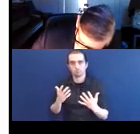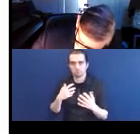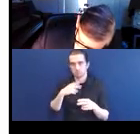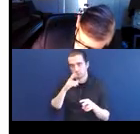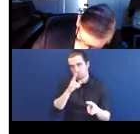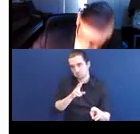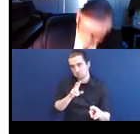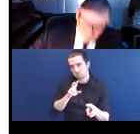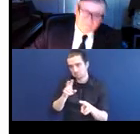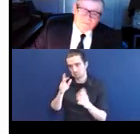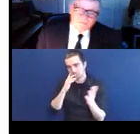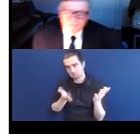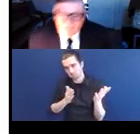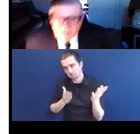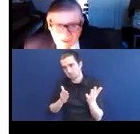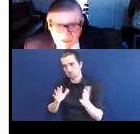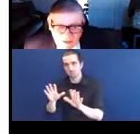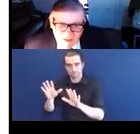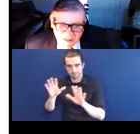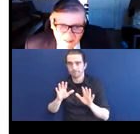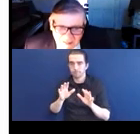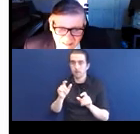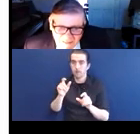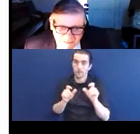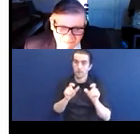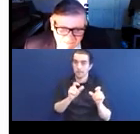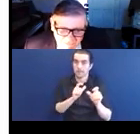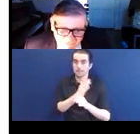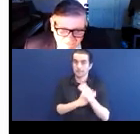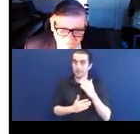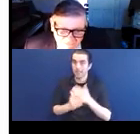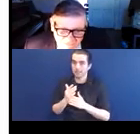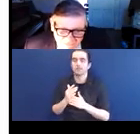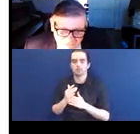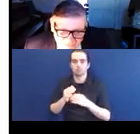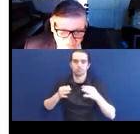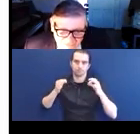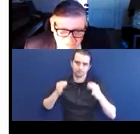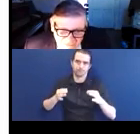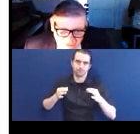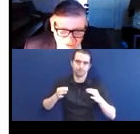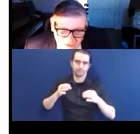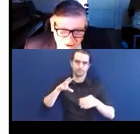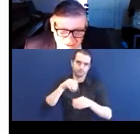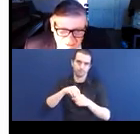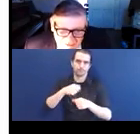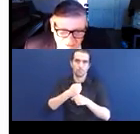studies have shown that. One study showed that in Kenya, 68% of persons with disabilities reported not being